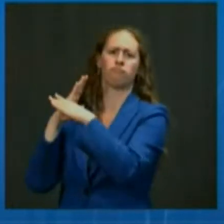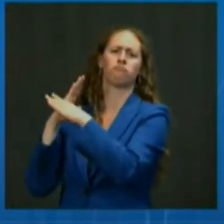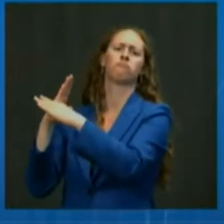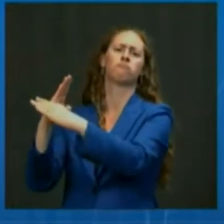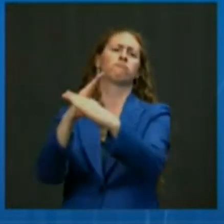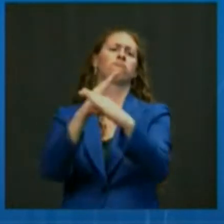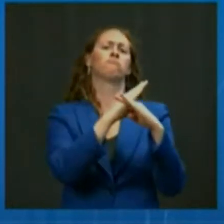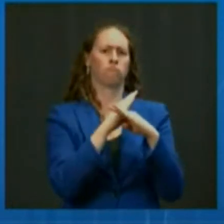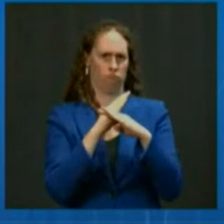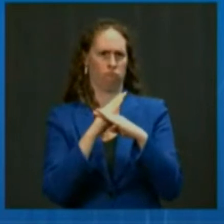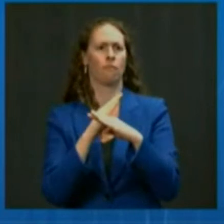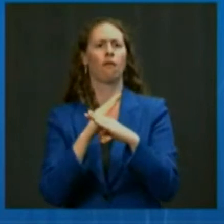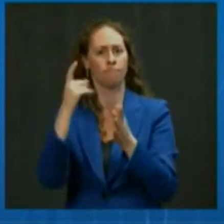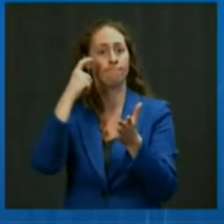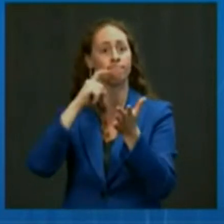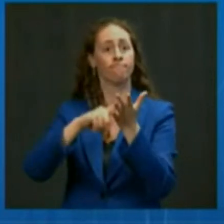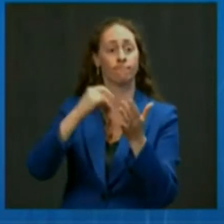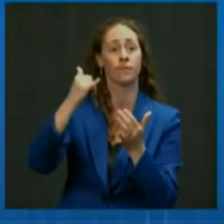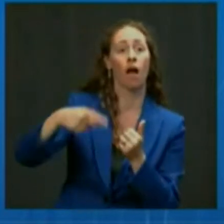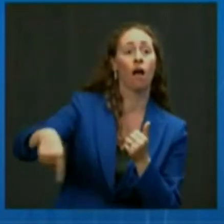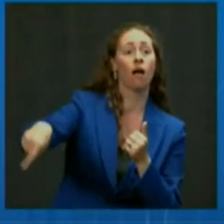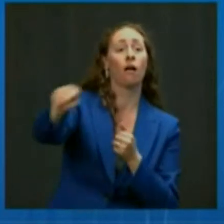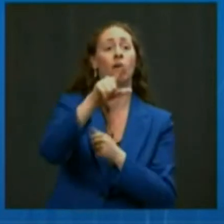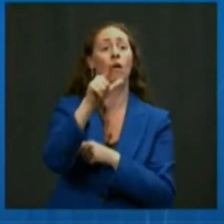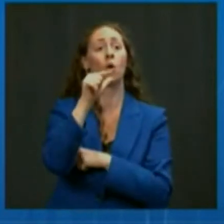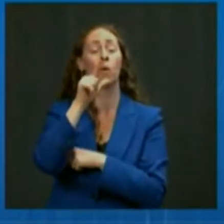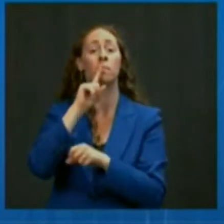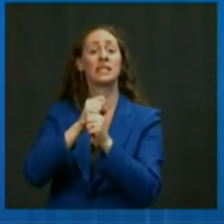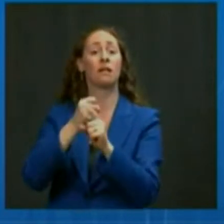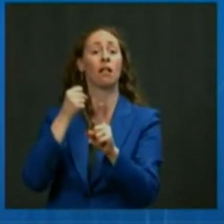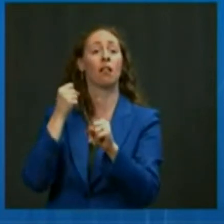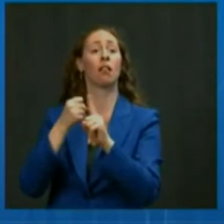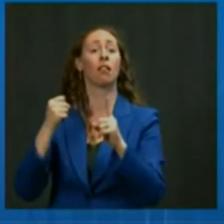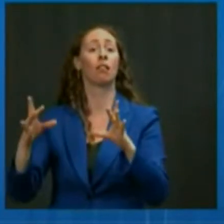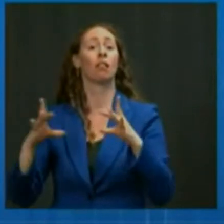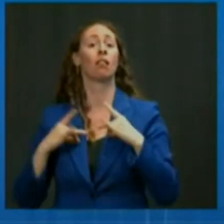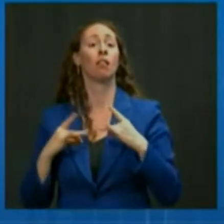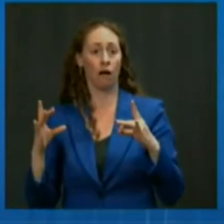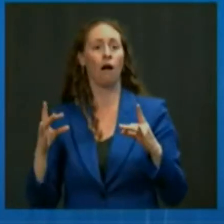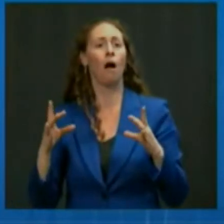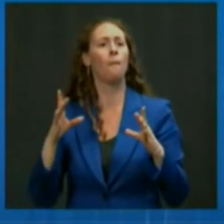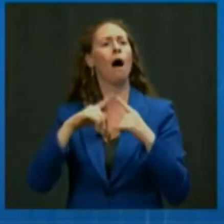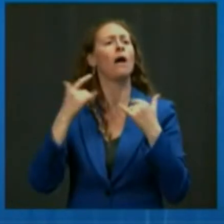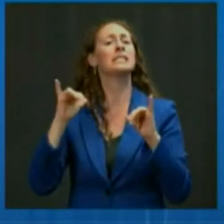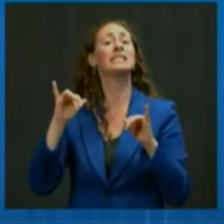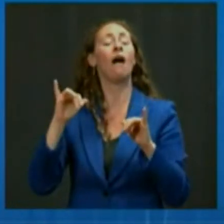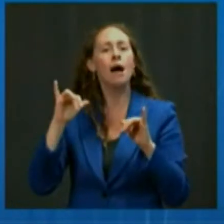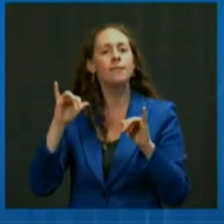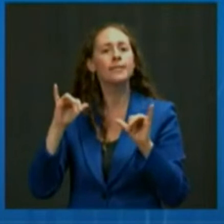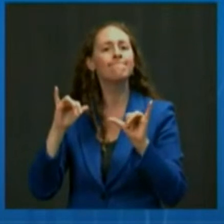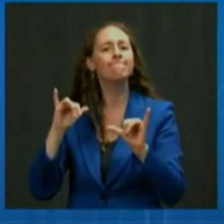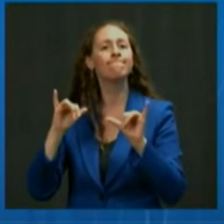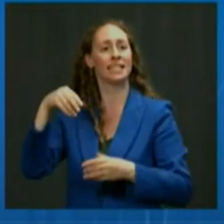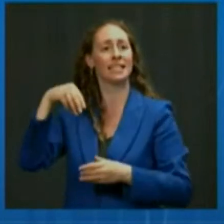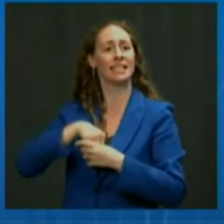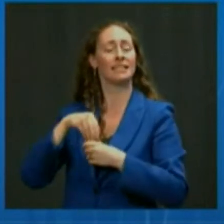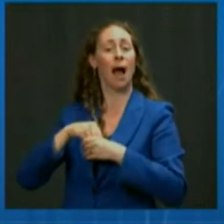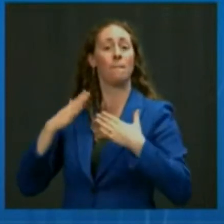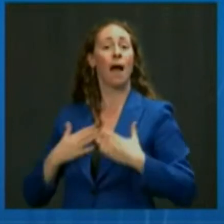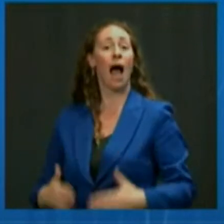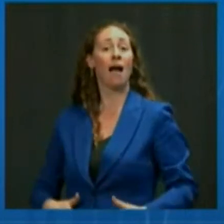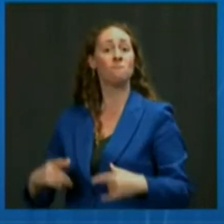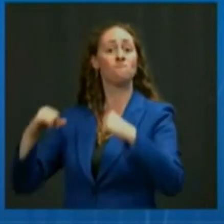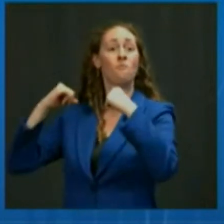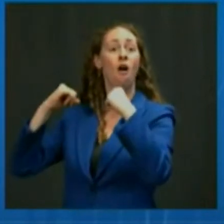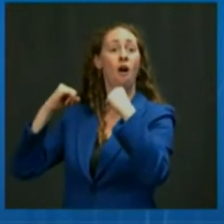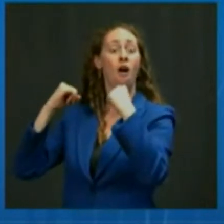time. Second, vaccine effectiveness against severe disease, hospitalization, and death remains relatively